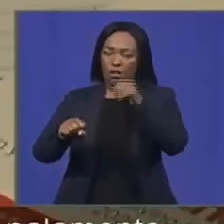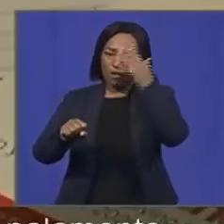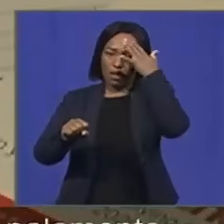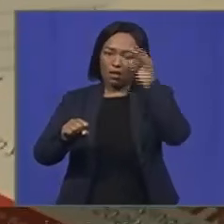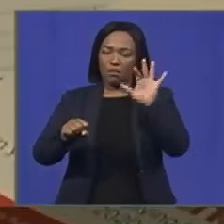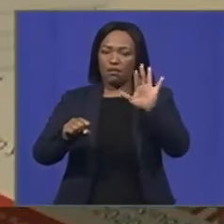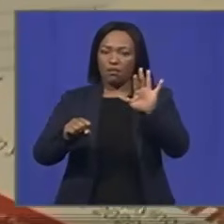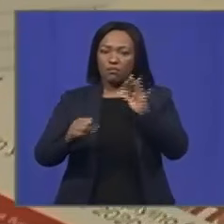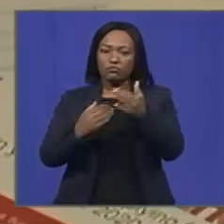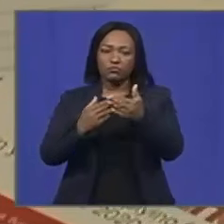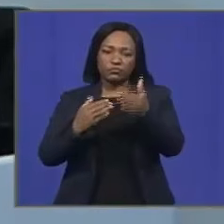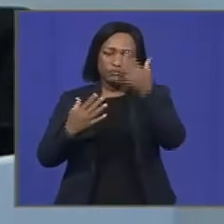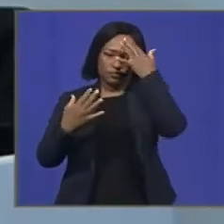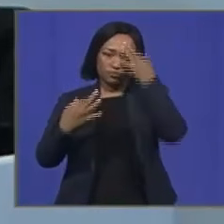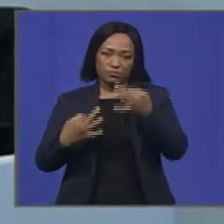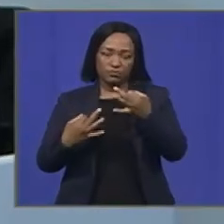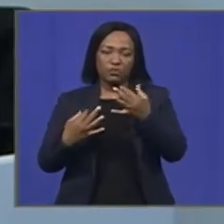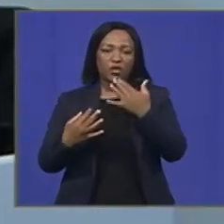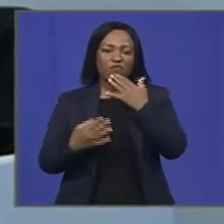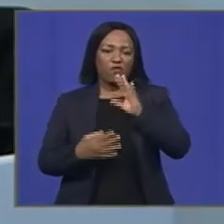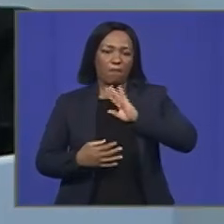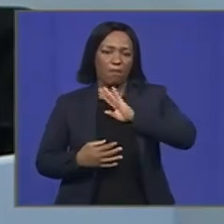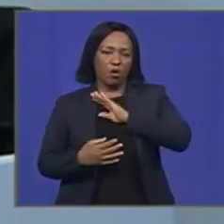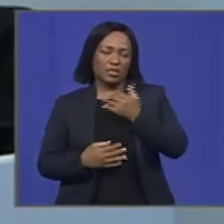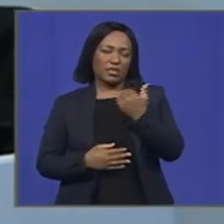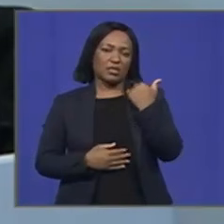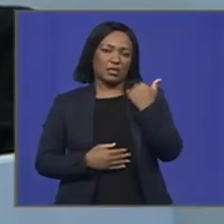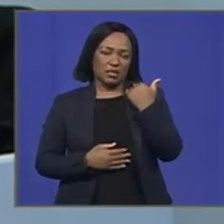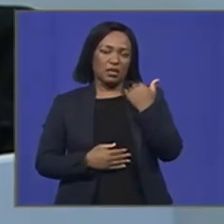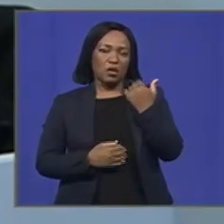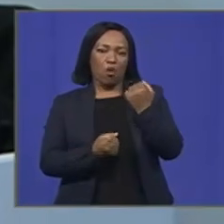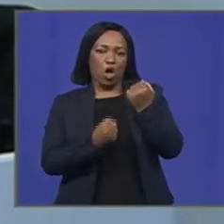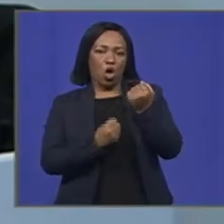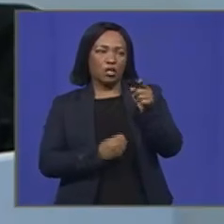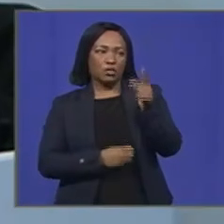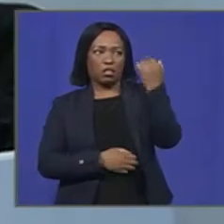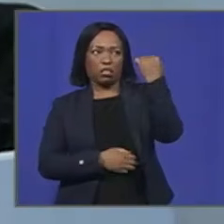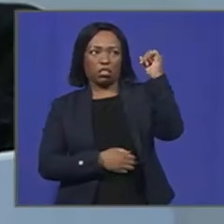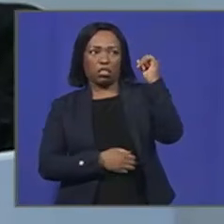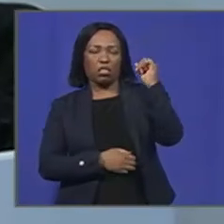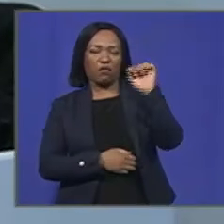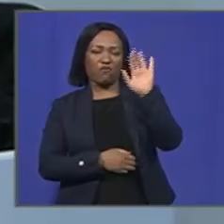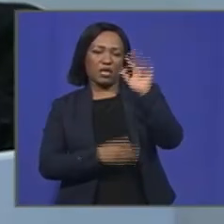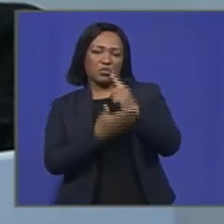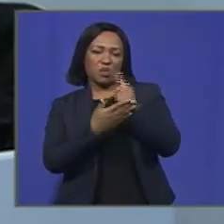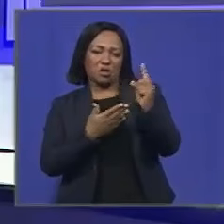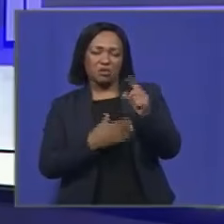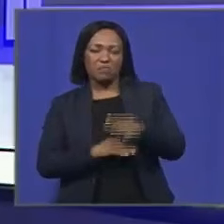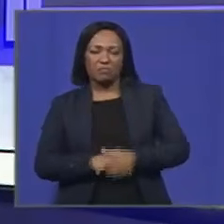e tlileng go gwetliwa ke ditokololo tsa boto ya maloba kwa kgotlatshekelo beke e tlang.